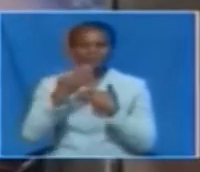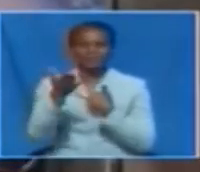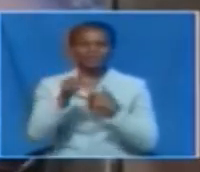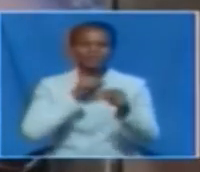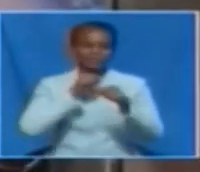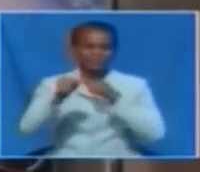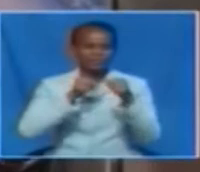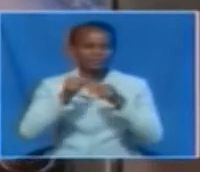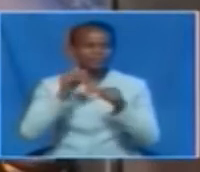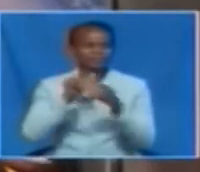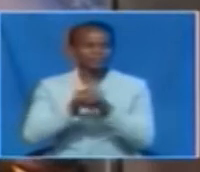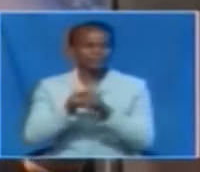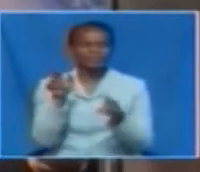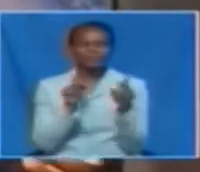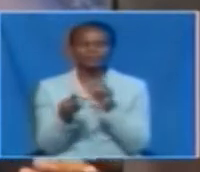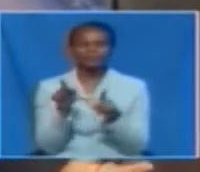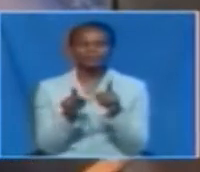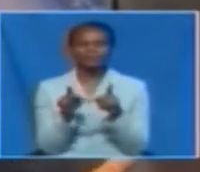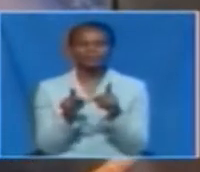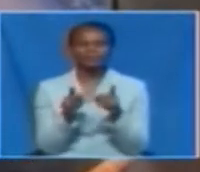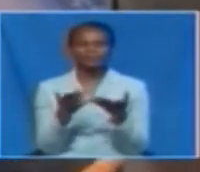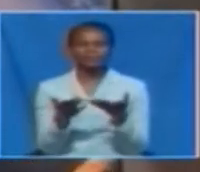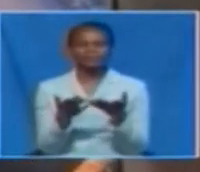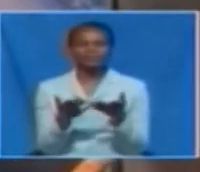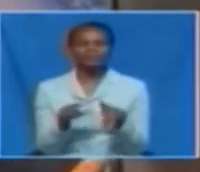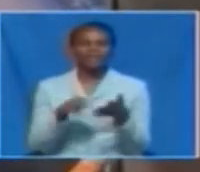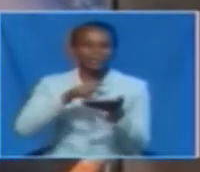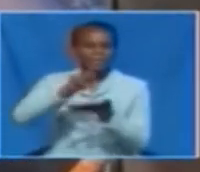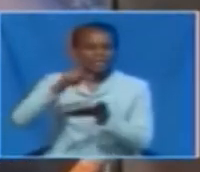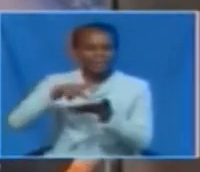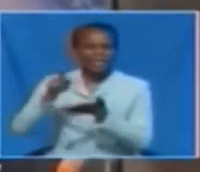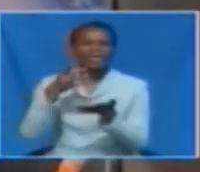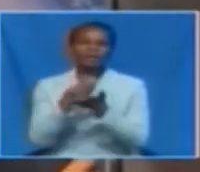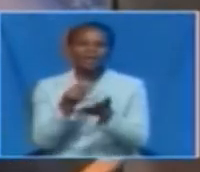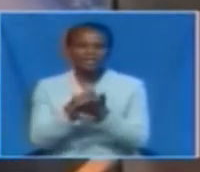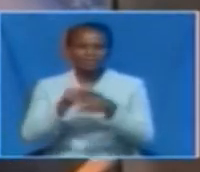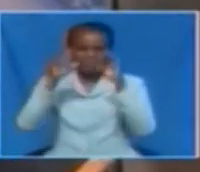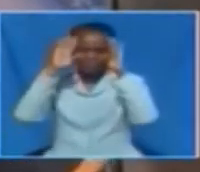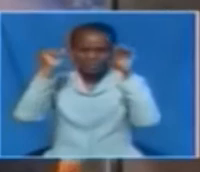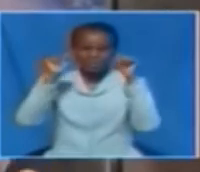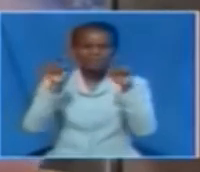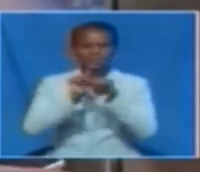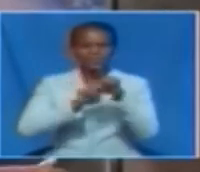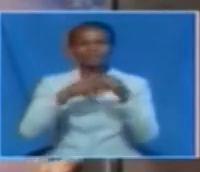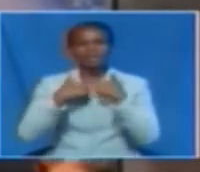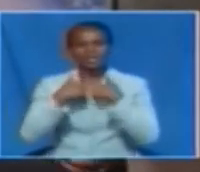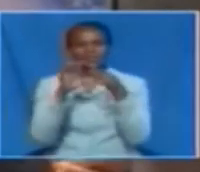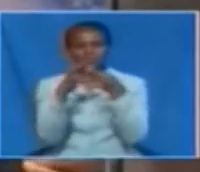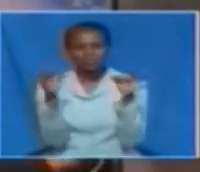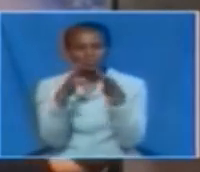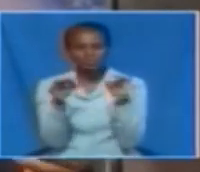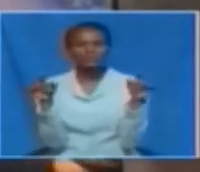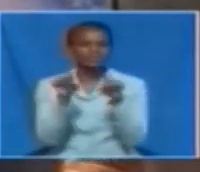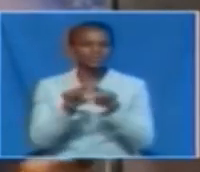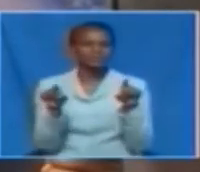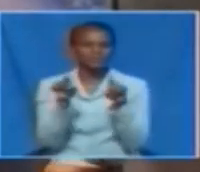against you. At one point, people had accused you of probably paying yourself a lot of money as president. And in recently, there was a story which seemingly